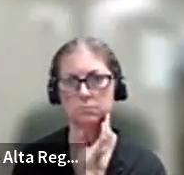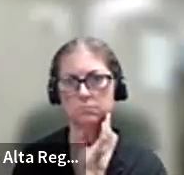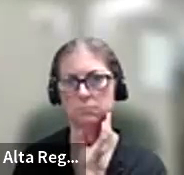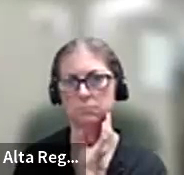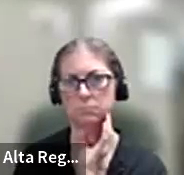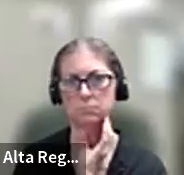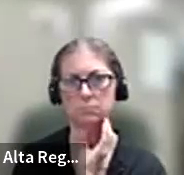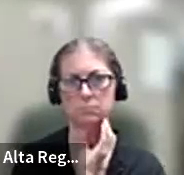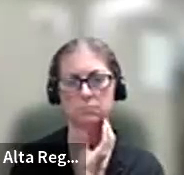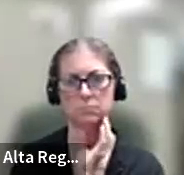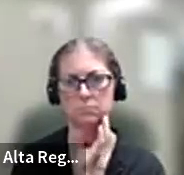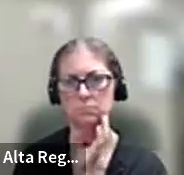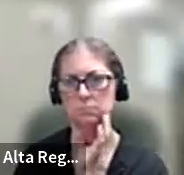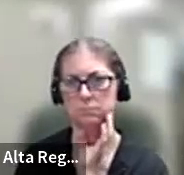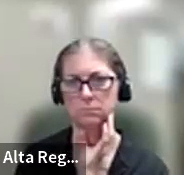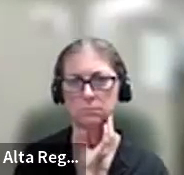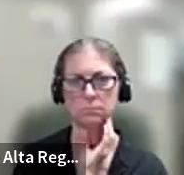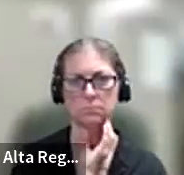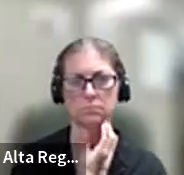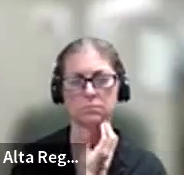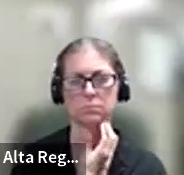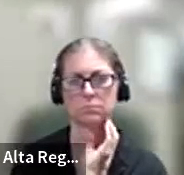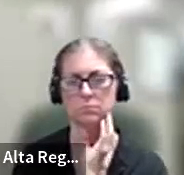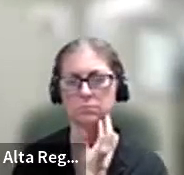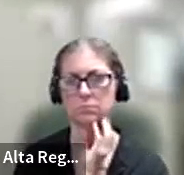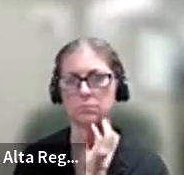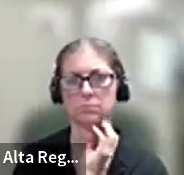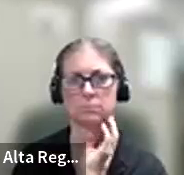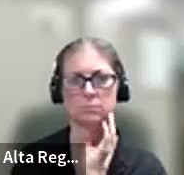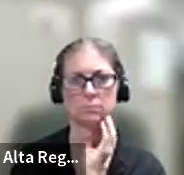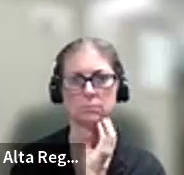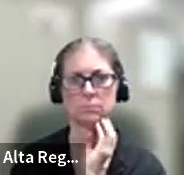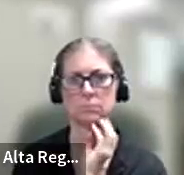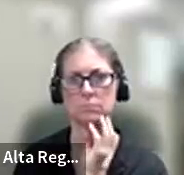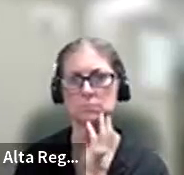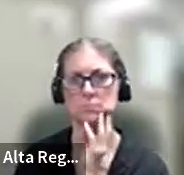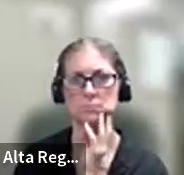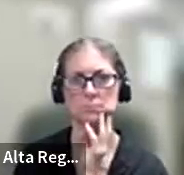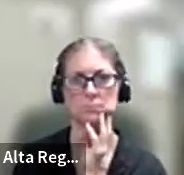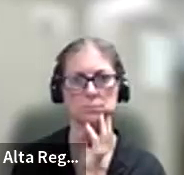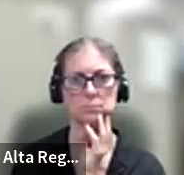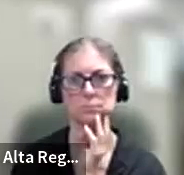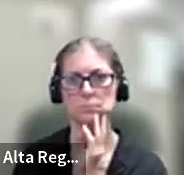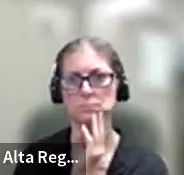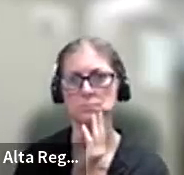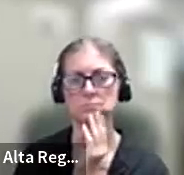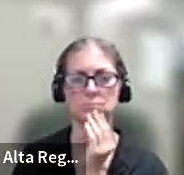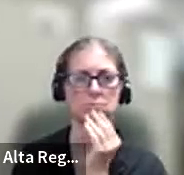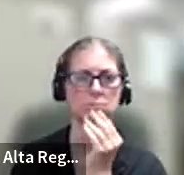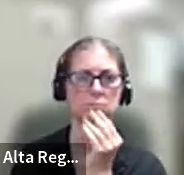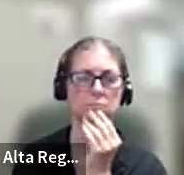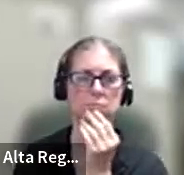can. And with that, I am going to throw it over to HNZ Home